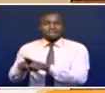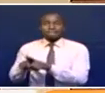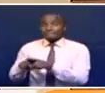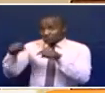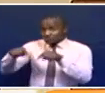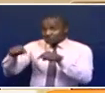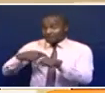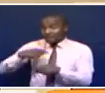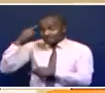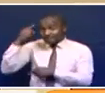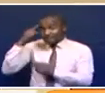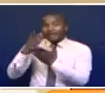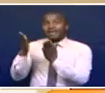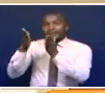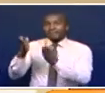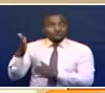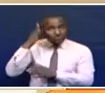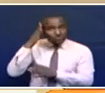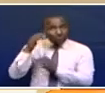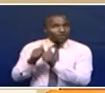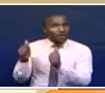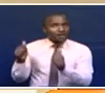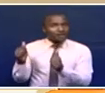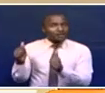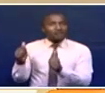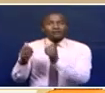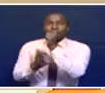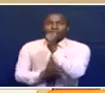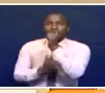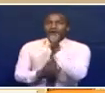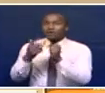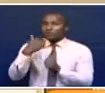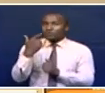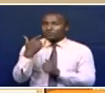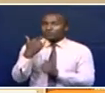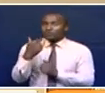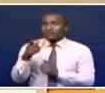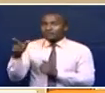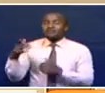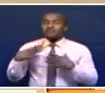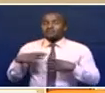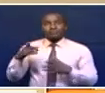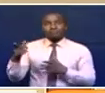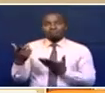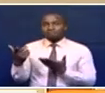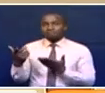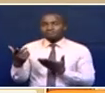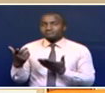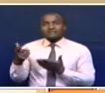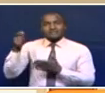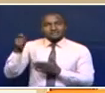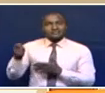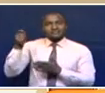I think it is anybody's guess who is the poorer. Those victims are yet to receive